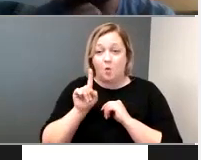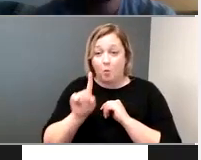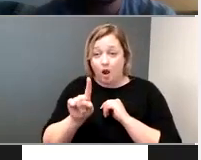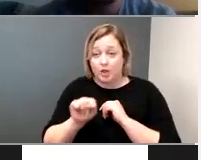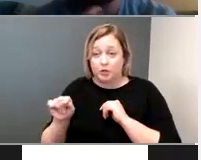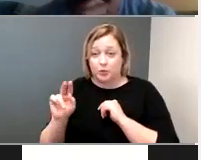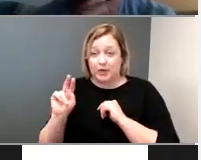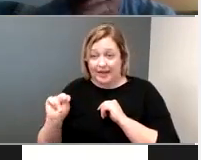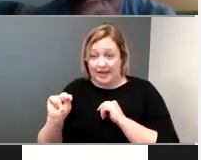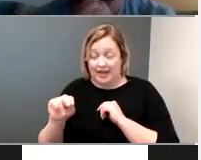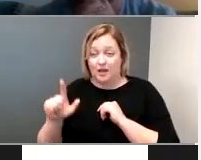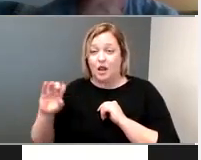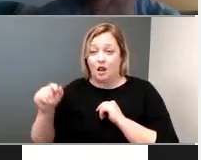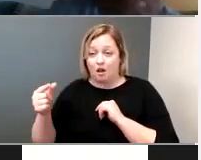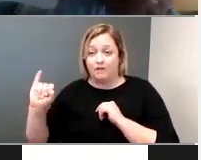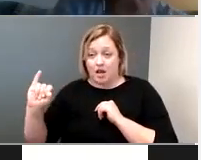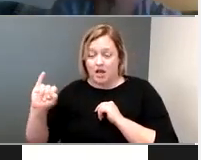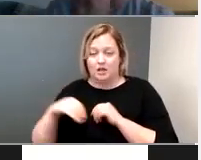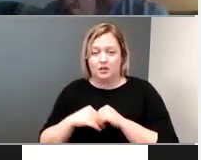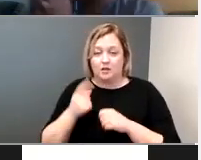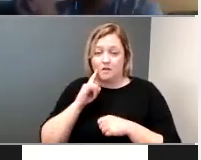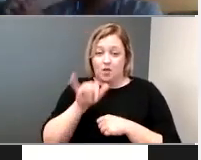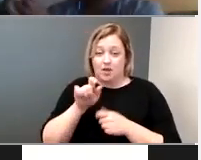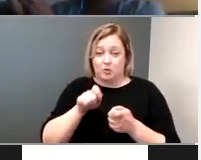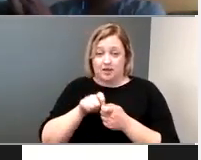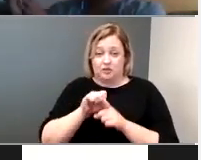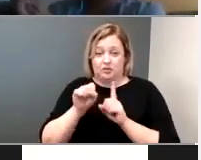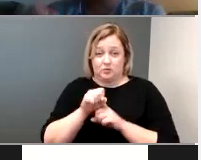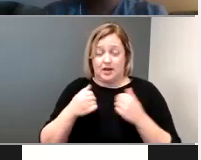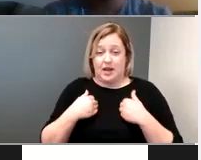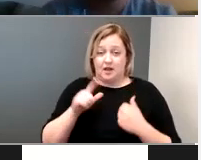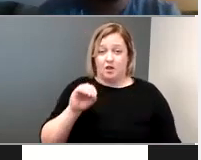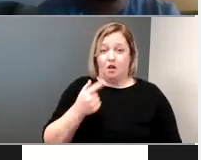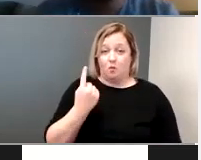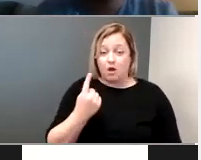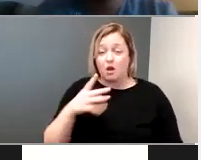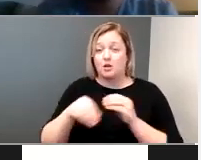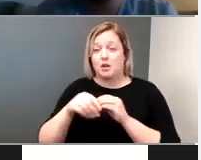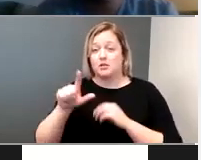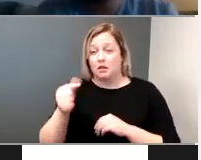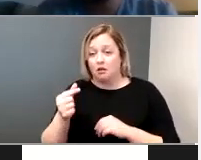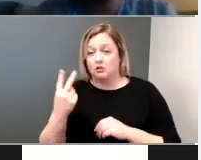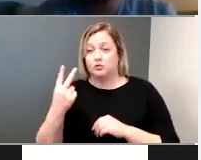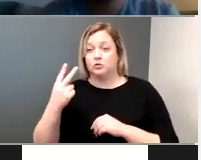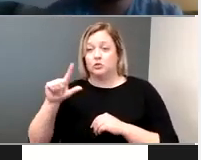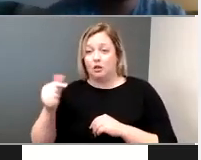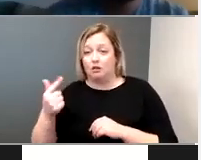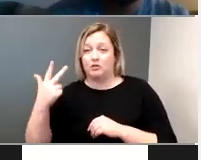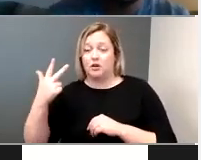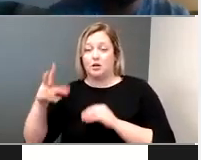this particular scenario, we have log 1 plus log 2 plus log 3 plus log 4 and so on all the way to log